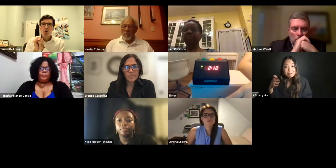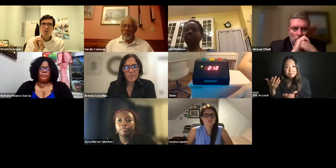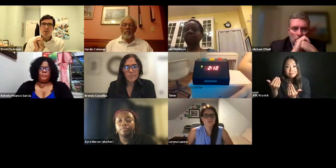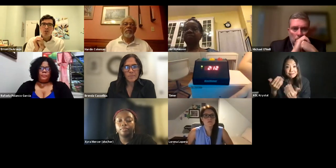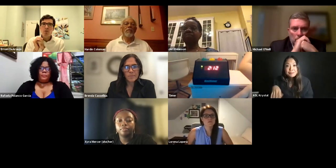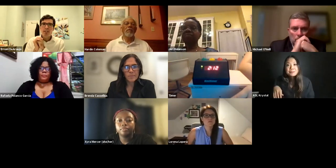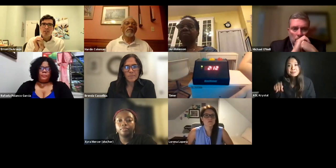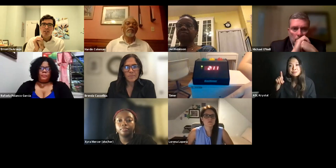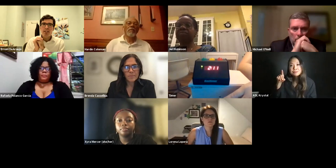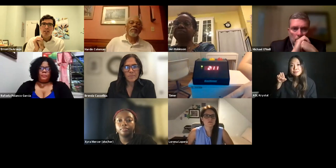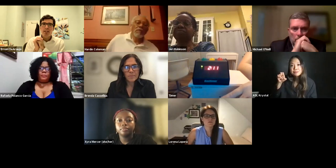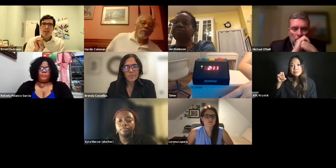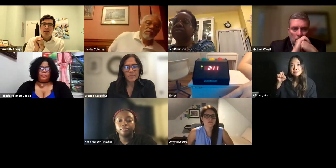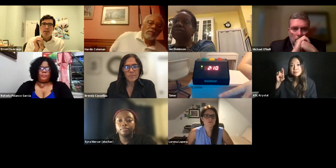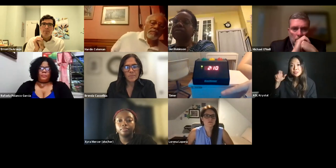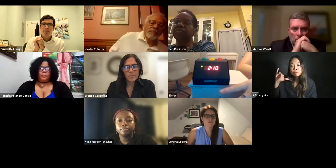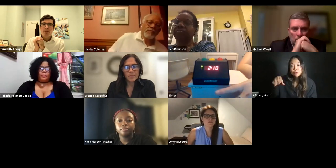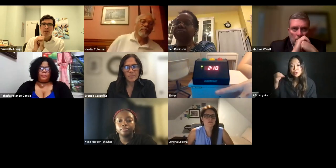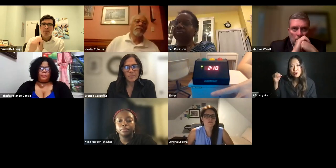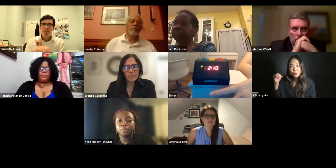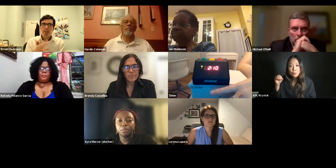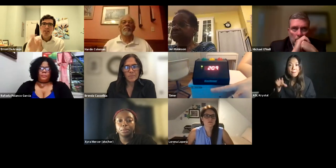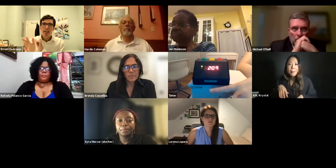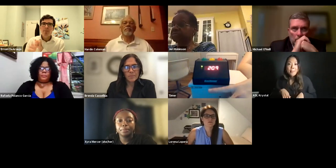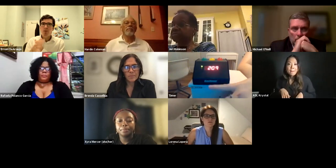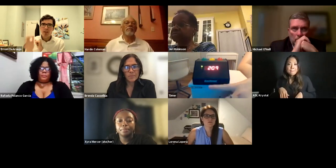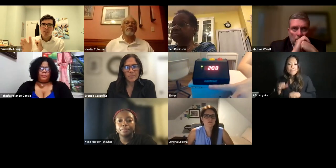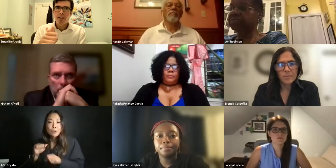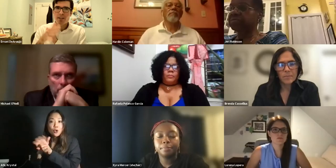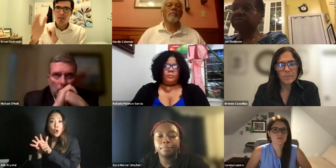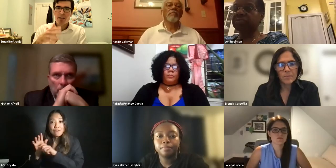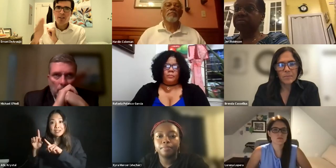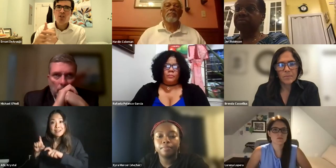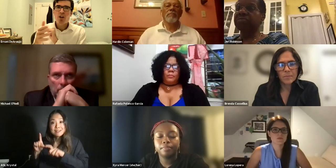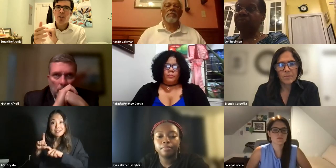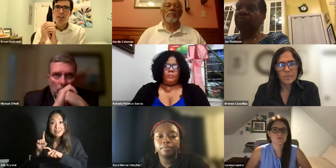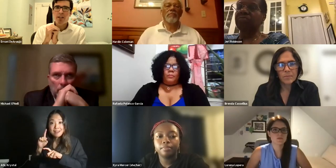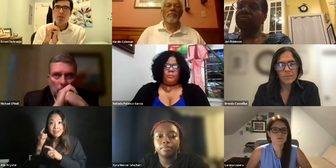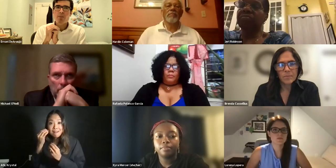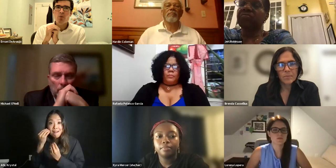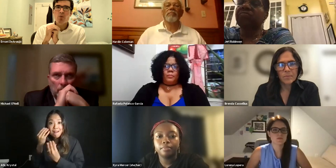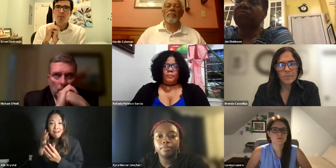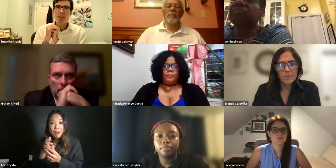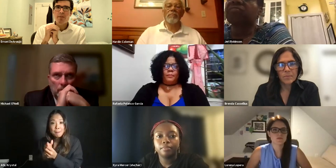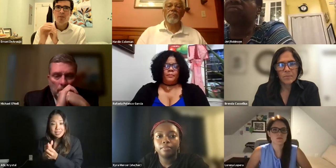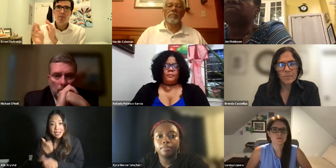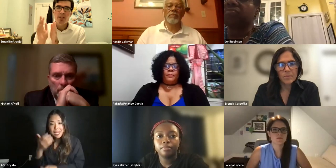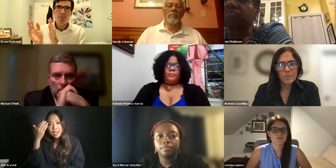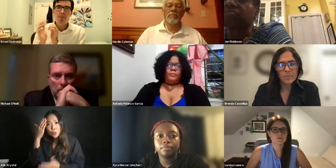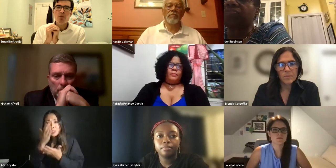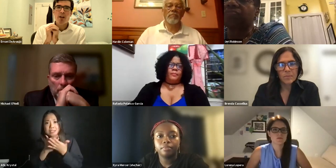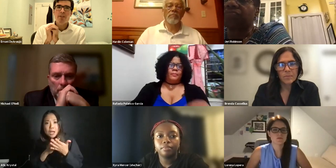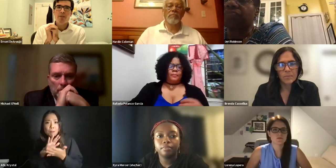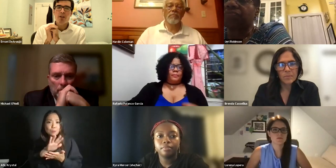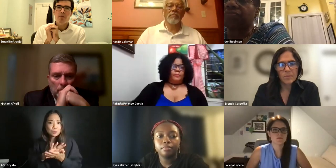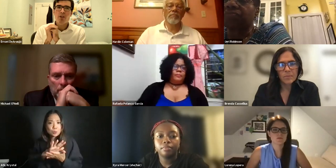update on kovacova testing um the the consents and both i guess is it started i know some schools i've seen some